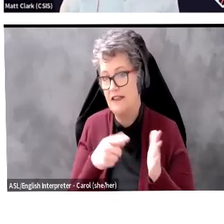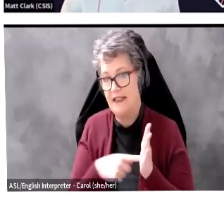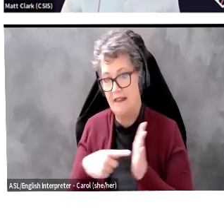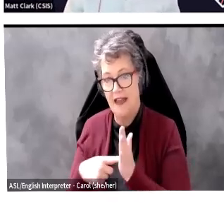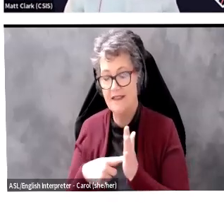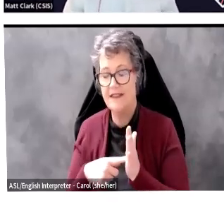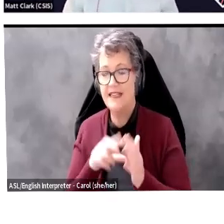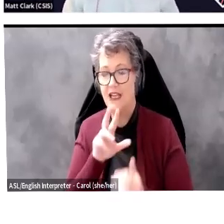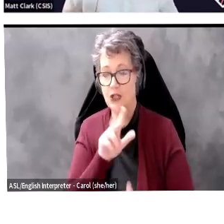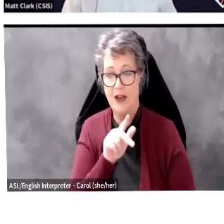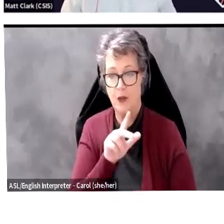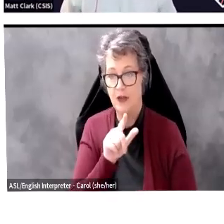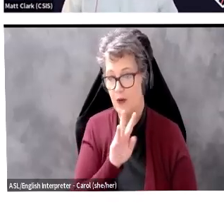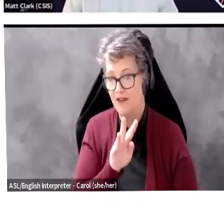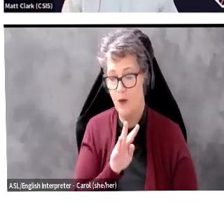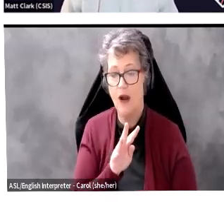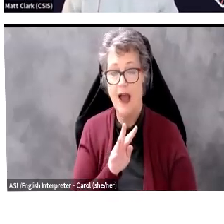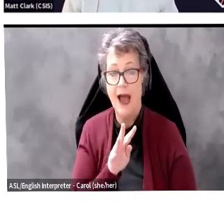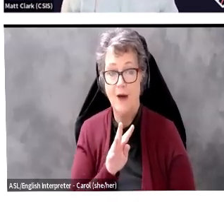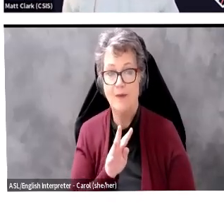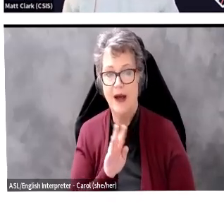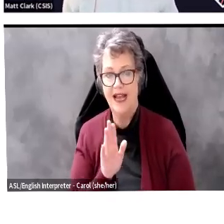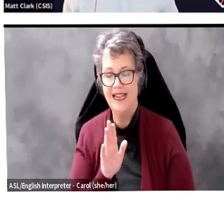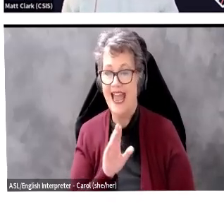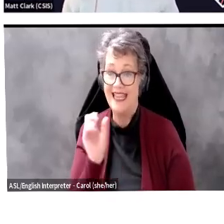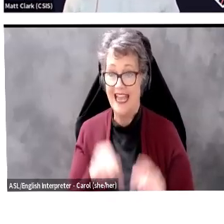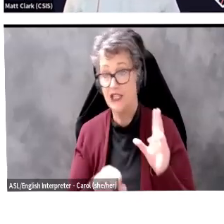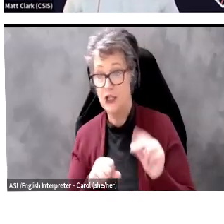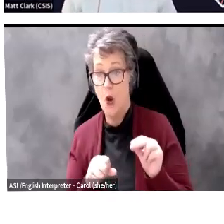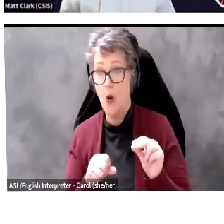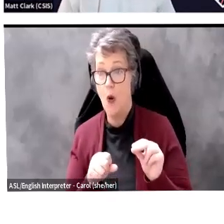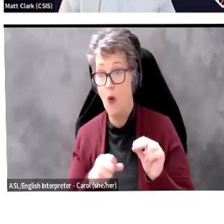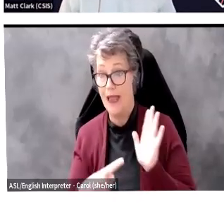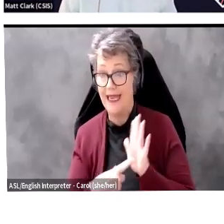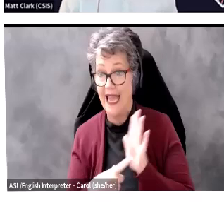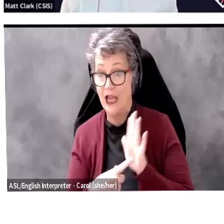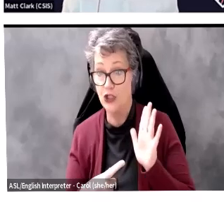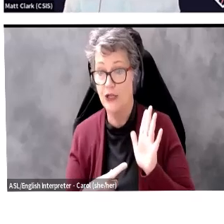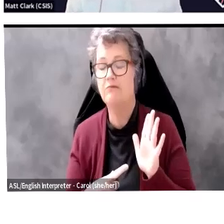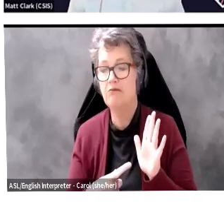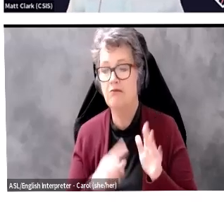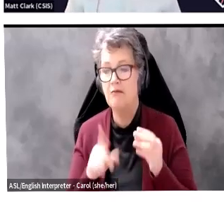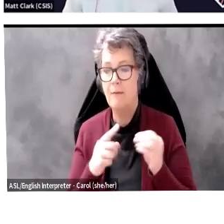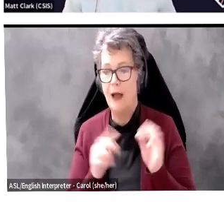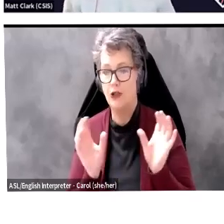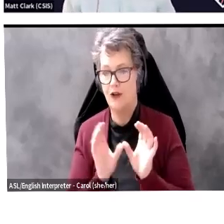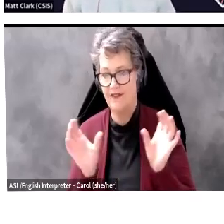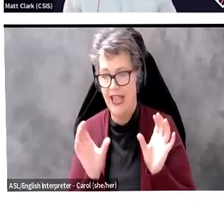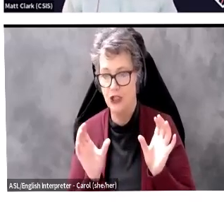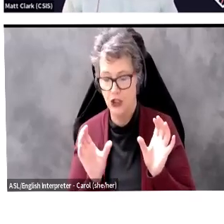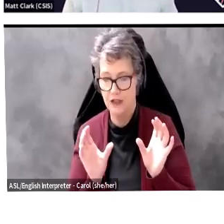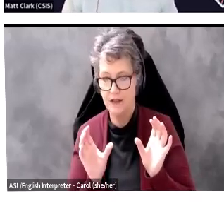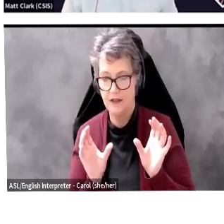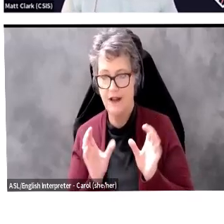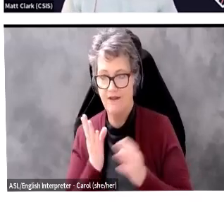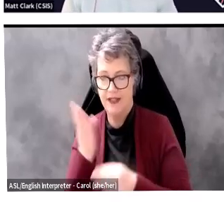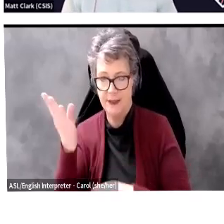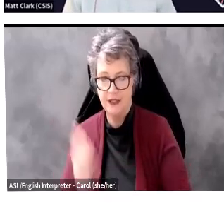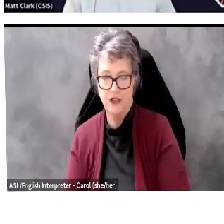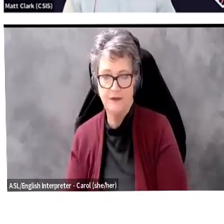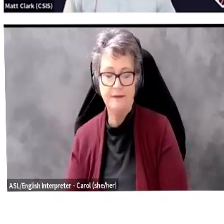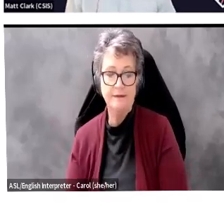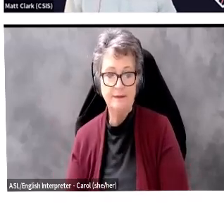in 23-24, but rather a binary yes-no indication with regards to the certification of a CALPADS